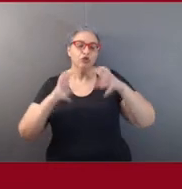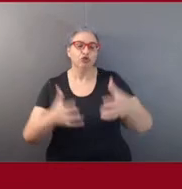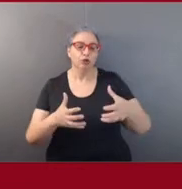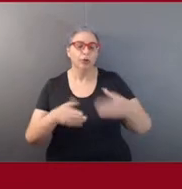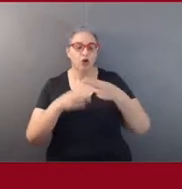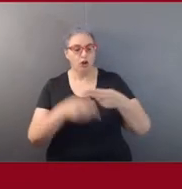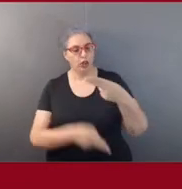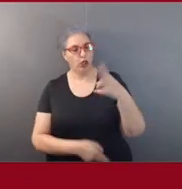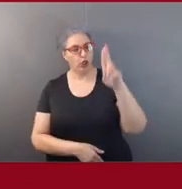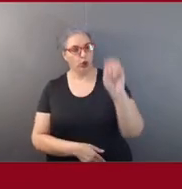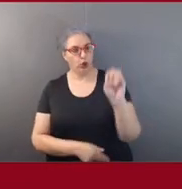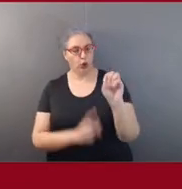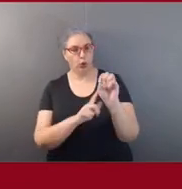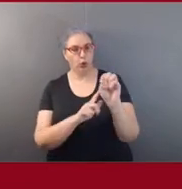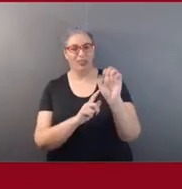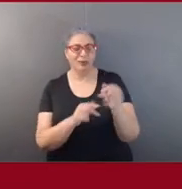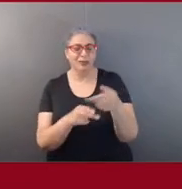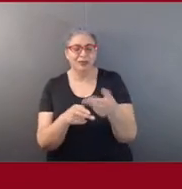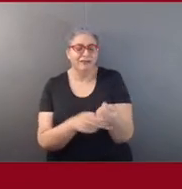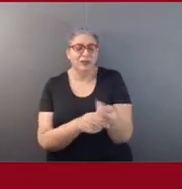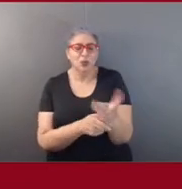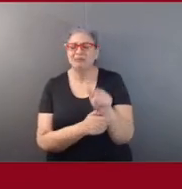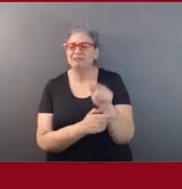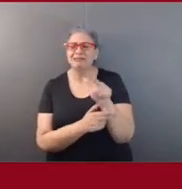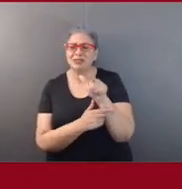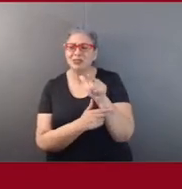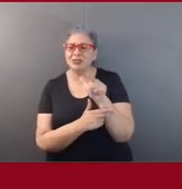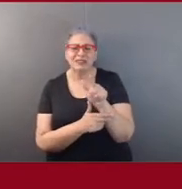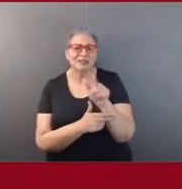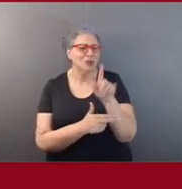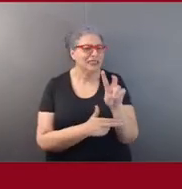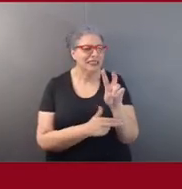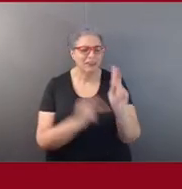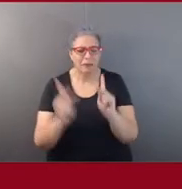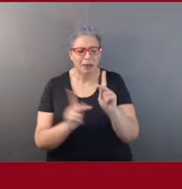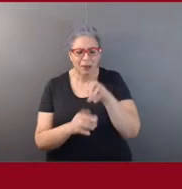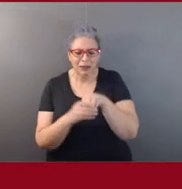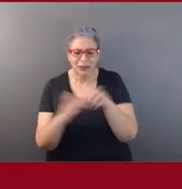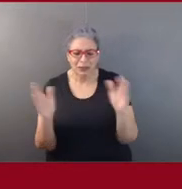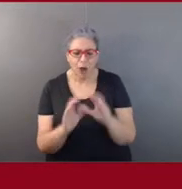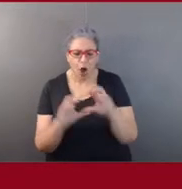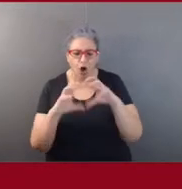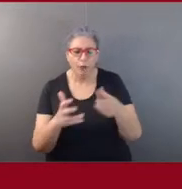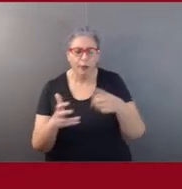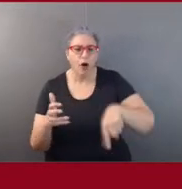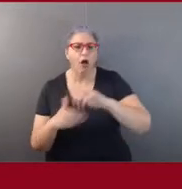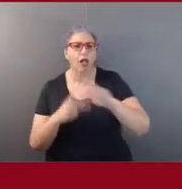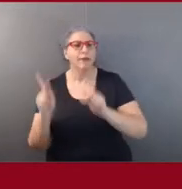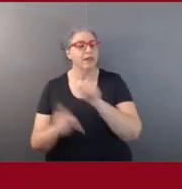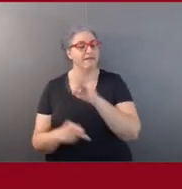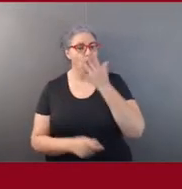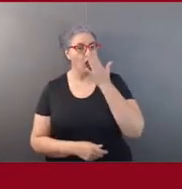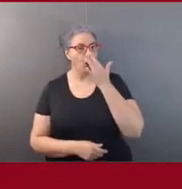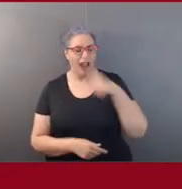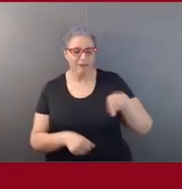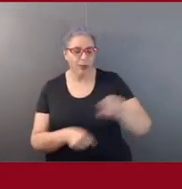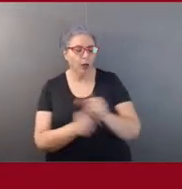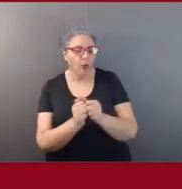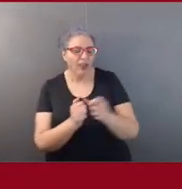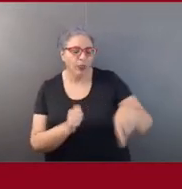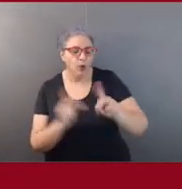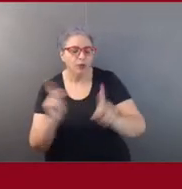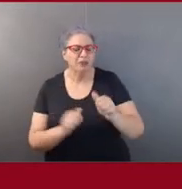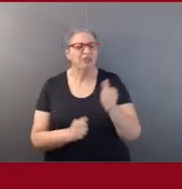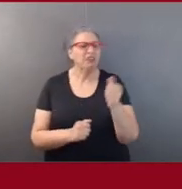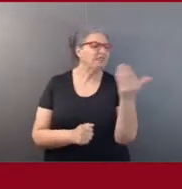color from all of the people that who had been working in the industry for 17 years. And my initial thought was like, someone